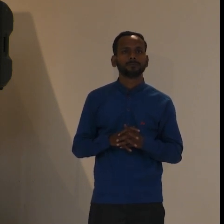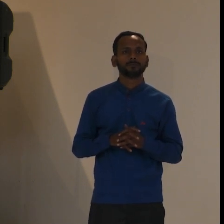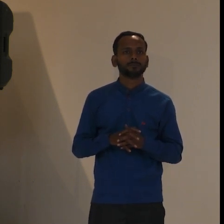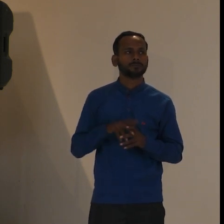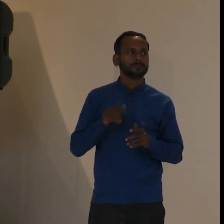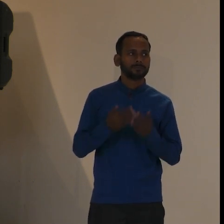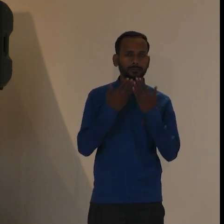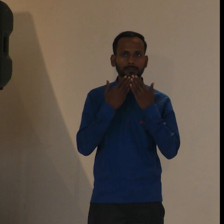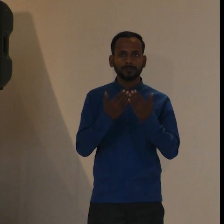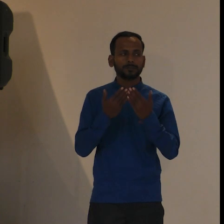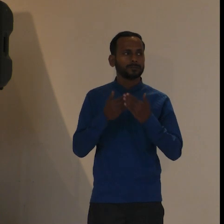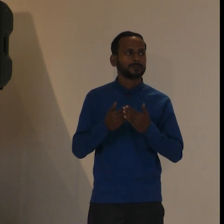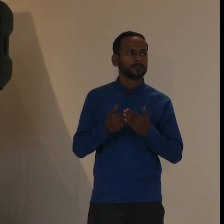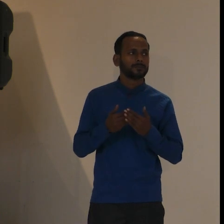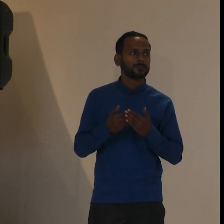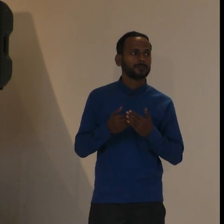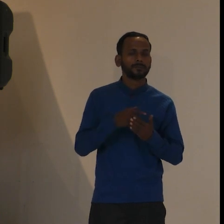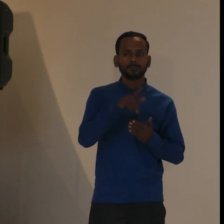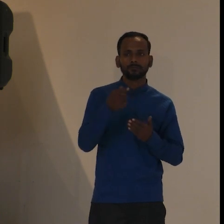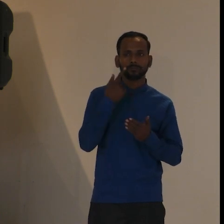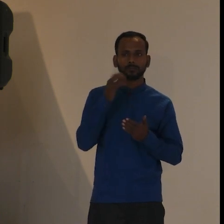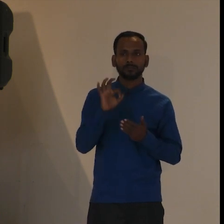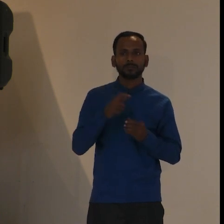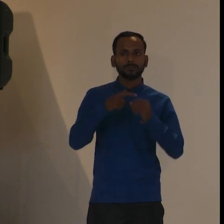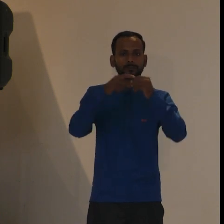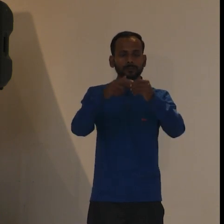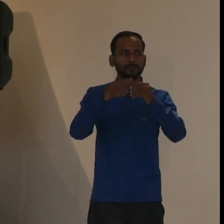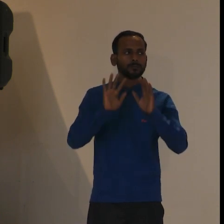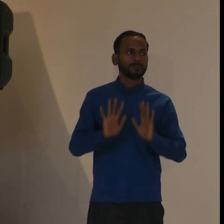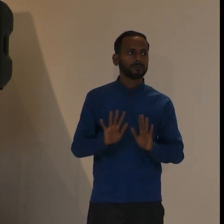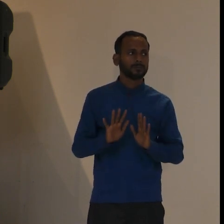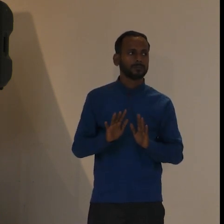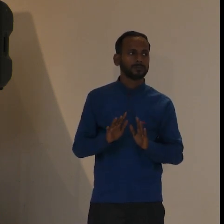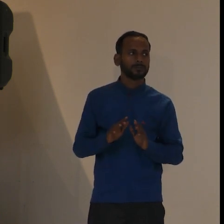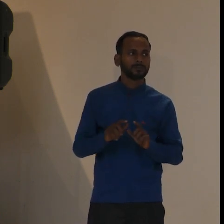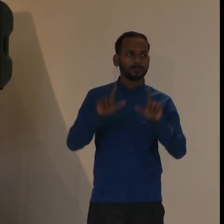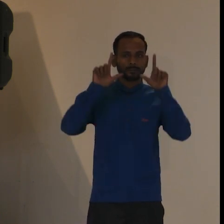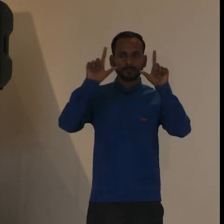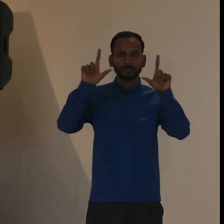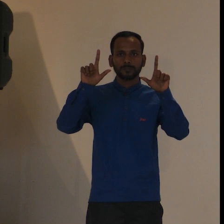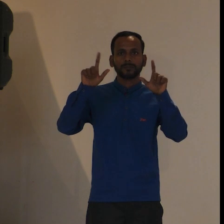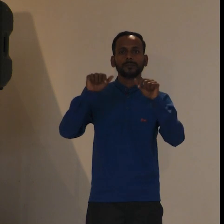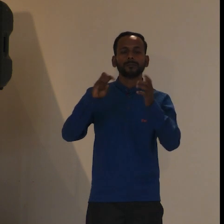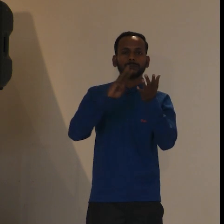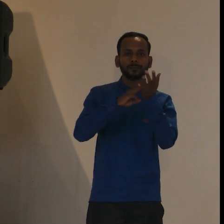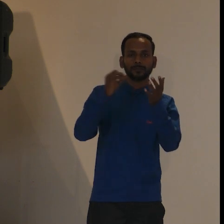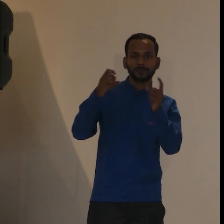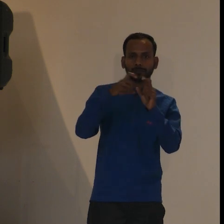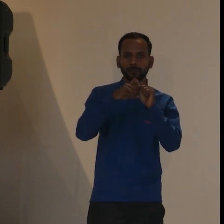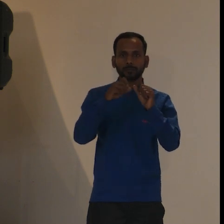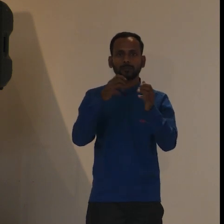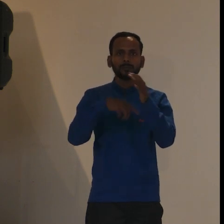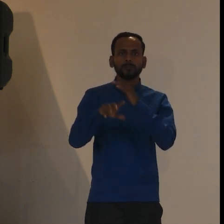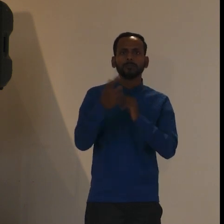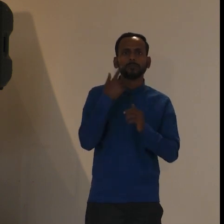Thank you, Amel, for that question. I think that's a very important question. What do museums like MoCA intend to do?